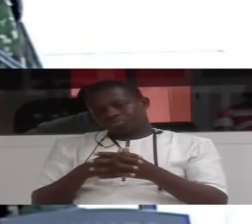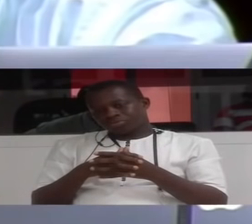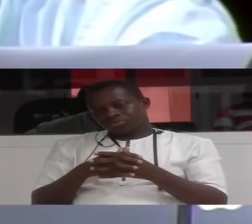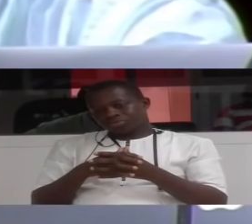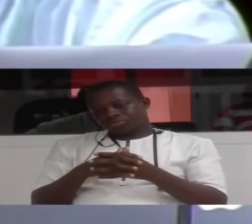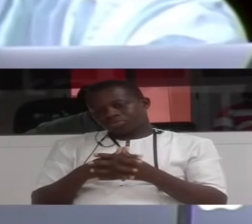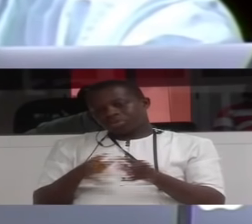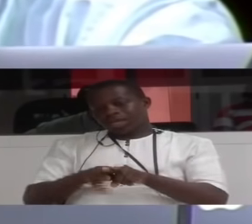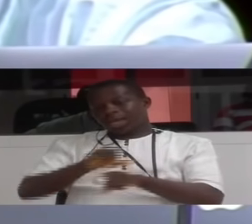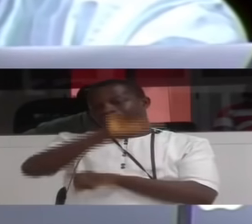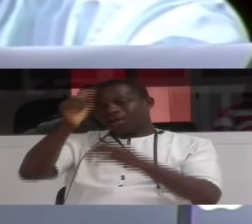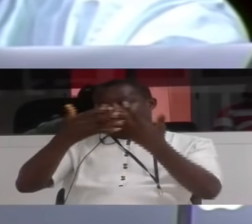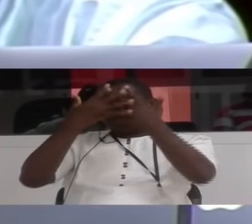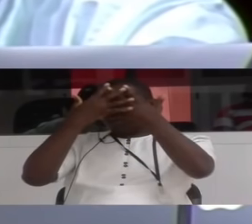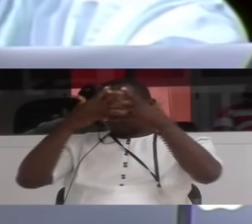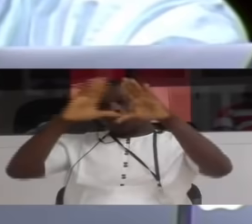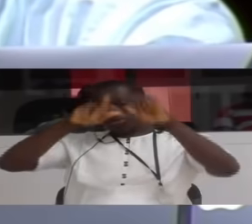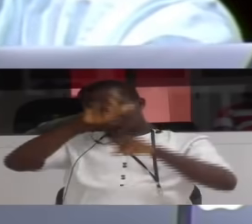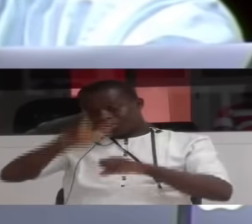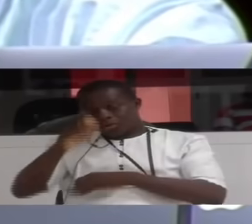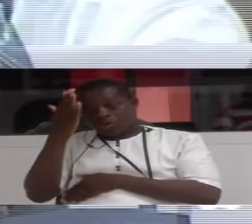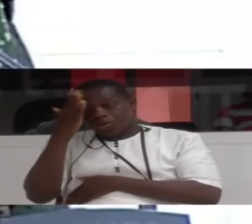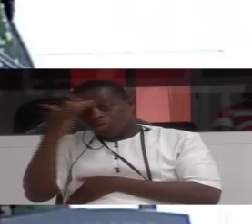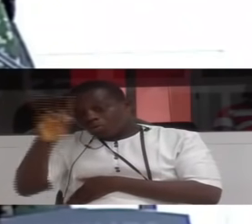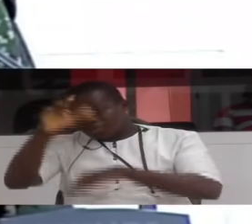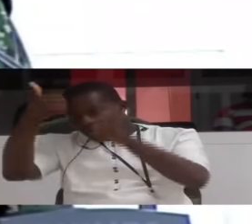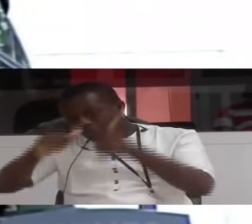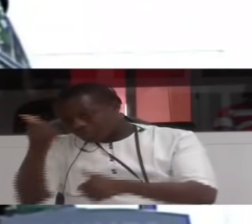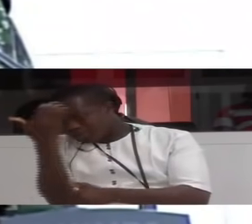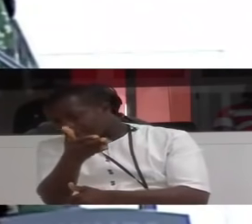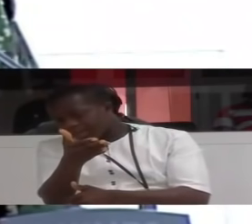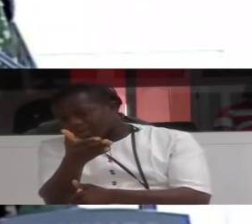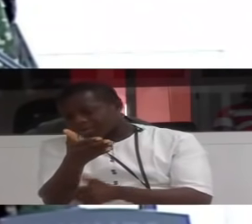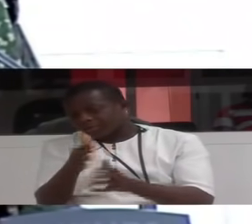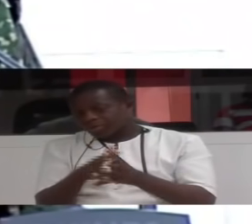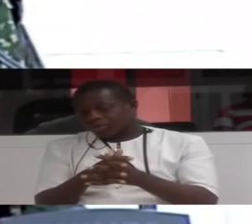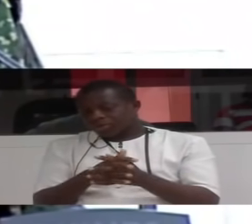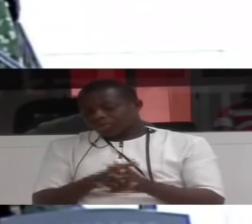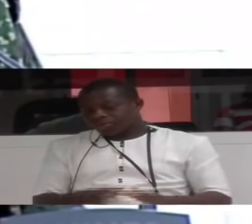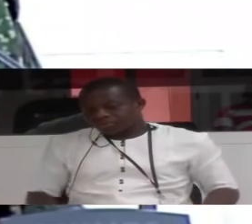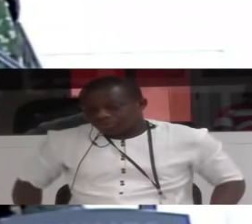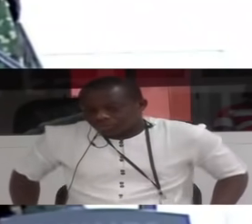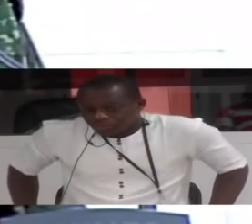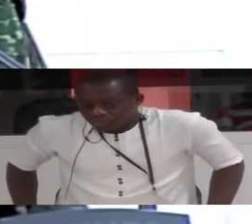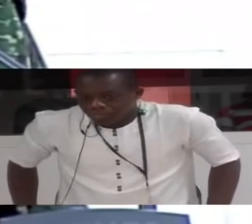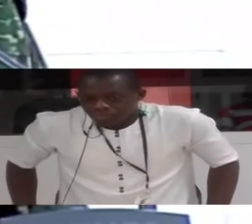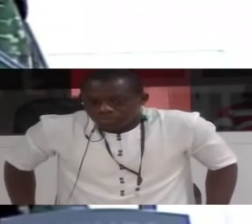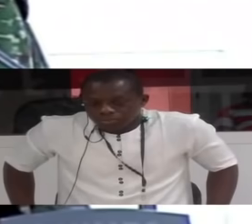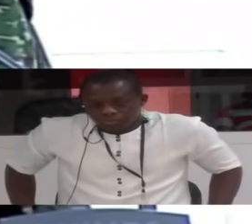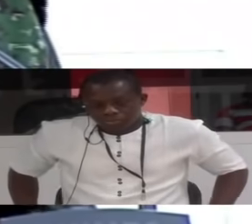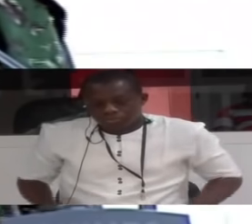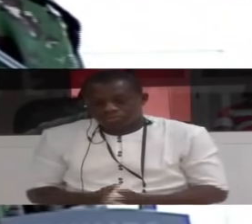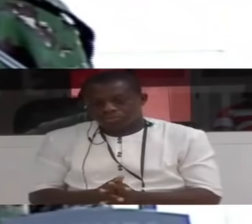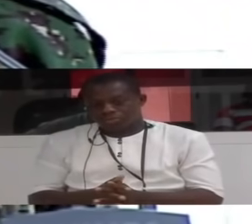And the prison officer, did he know what was happening? Prison police membeje. Ayalo ne bangal nata men alali be men